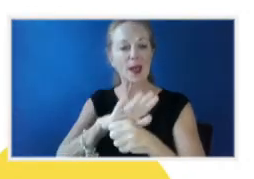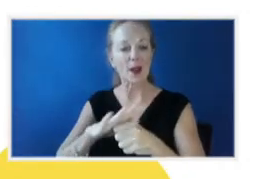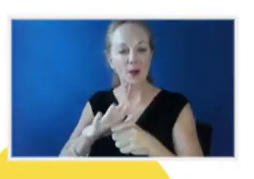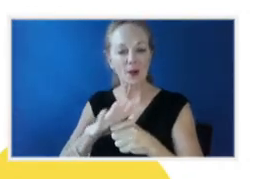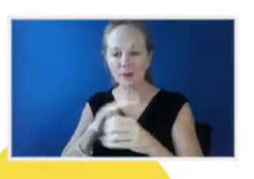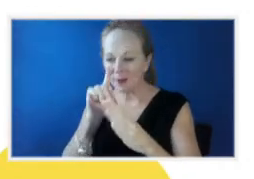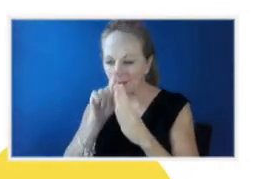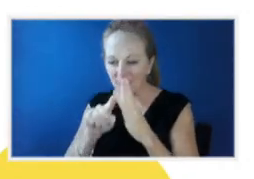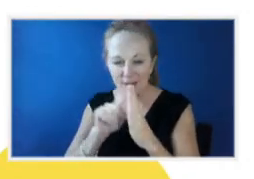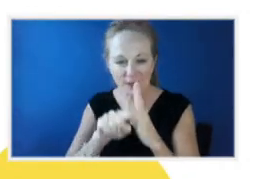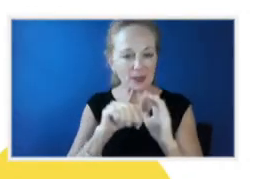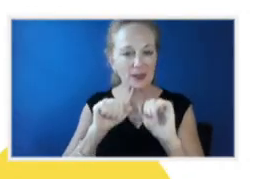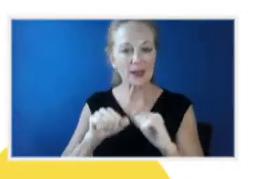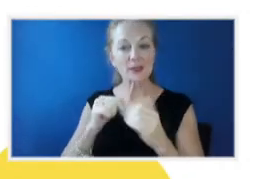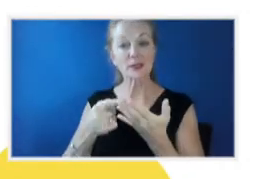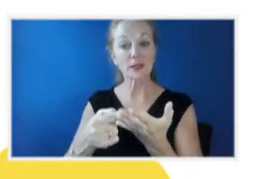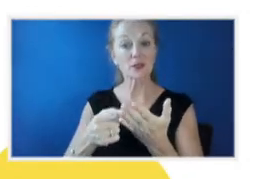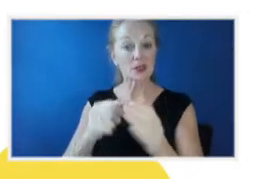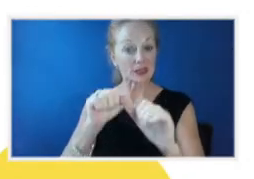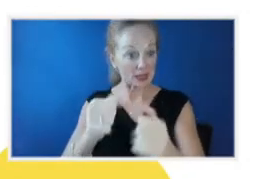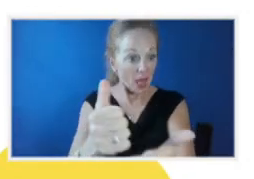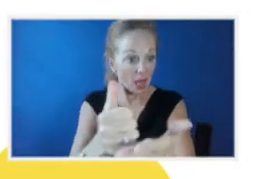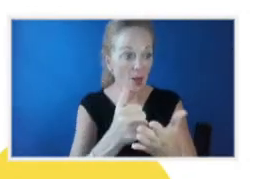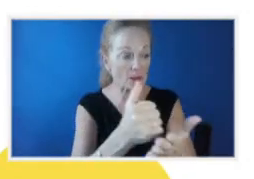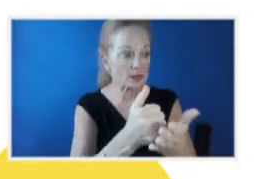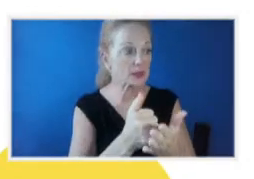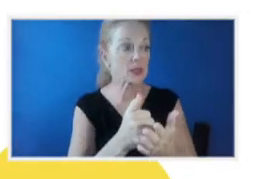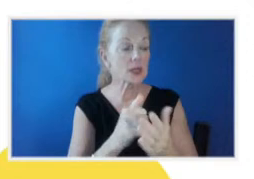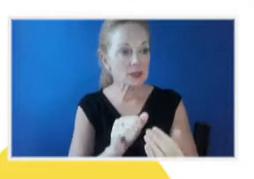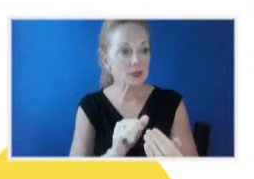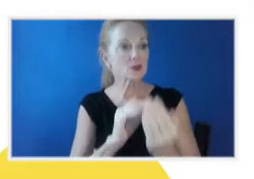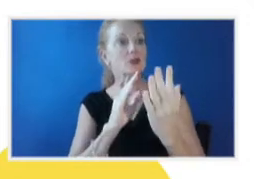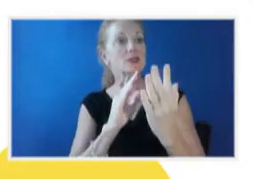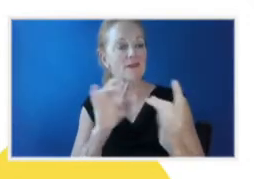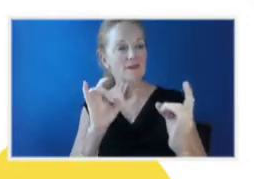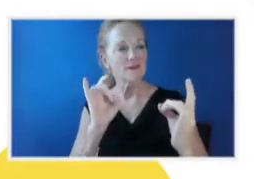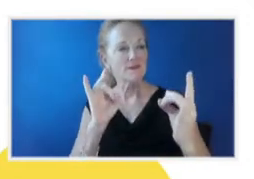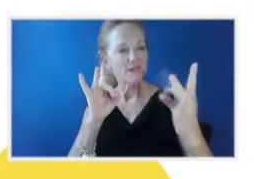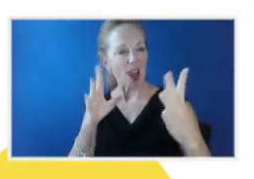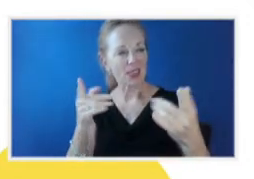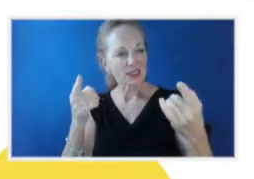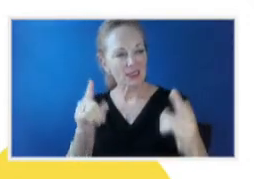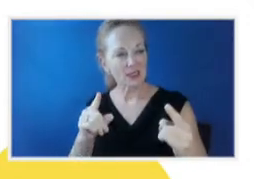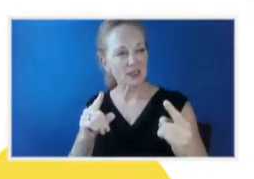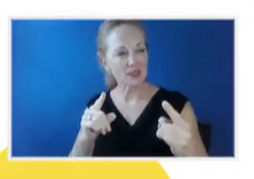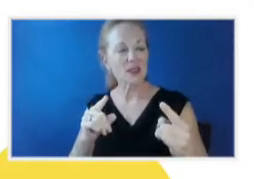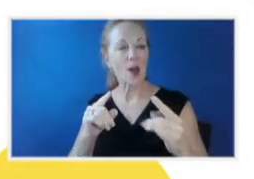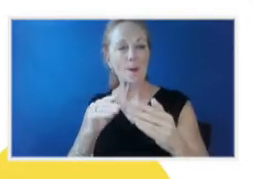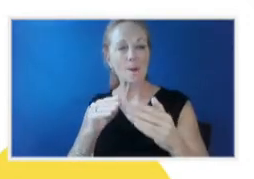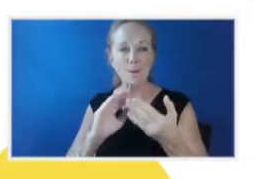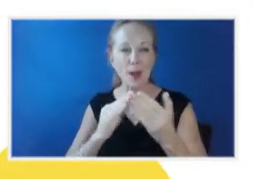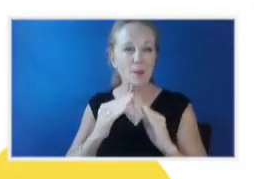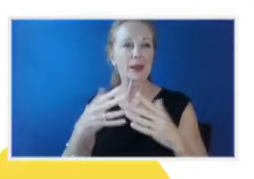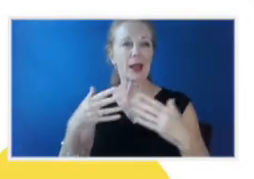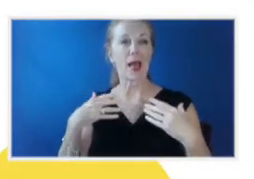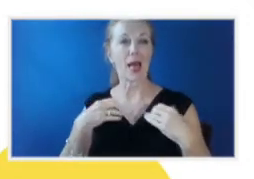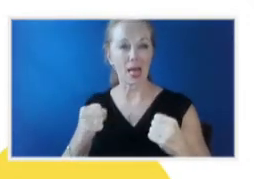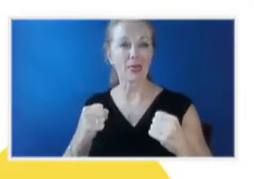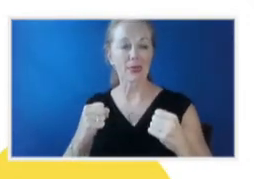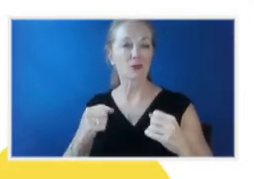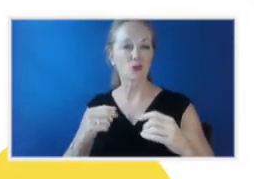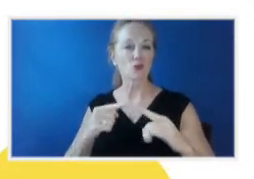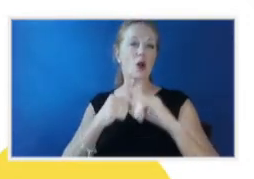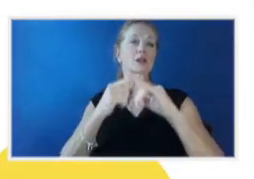be discussed that can help us at addressing, you know, violence as a public health crisis. I will tell you